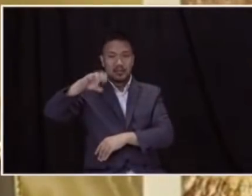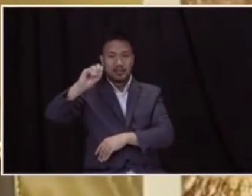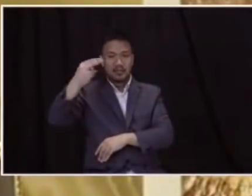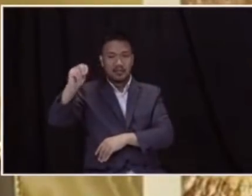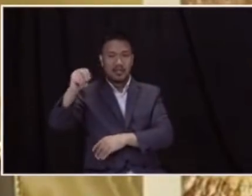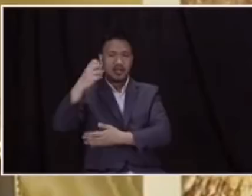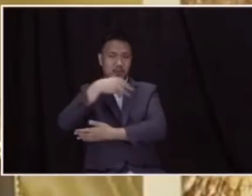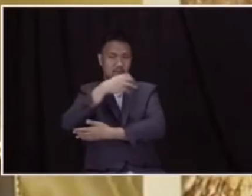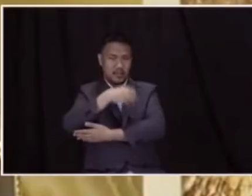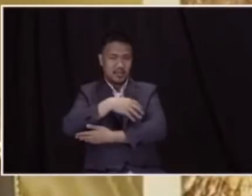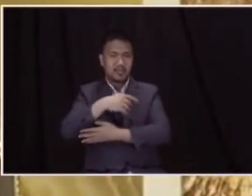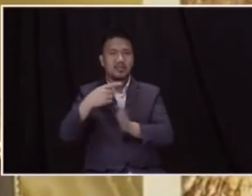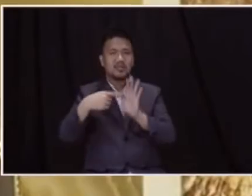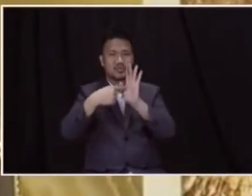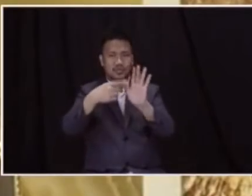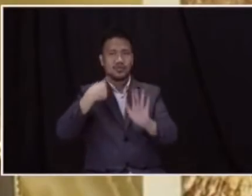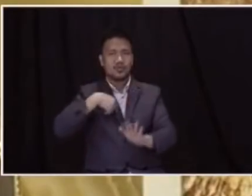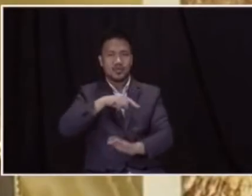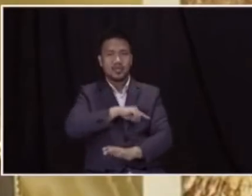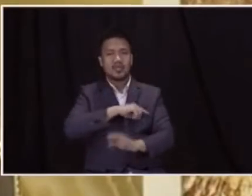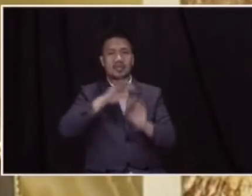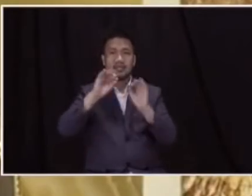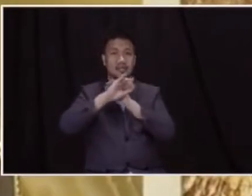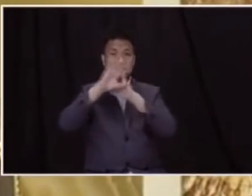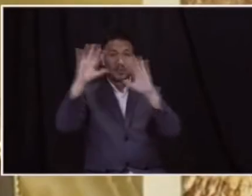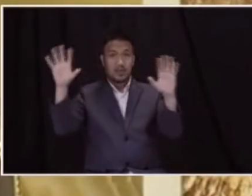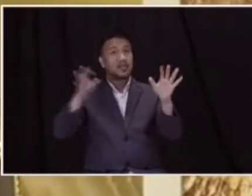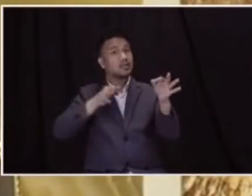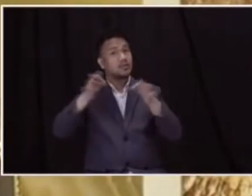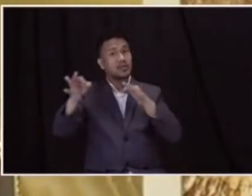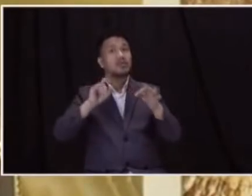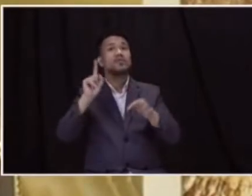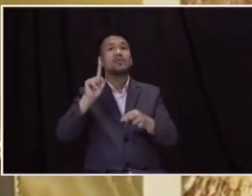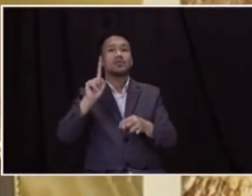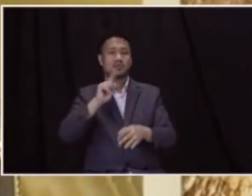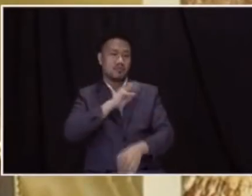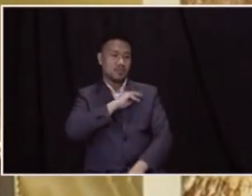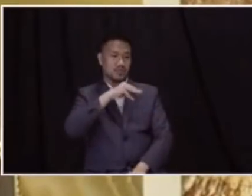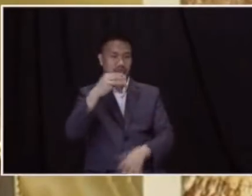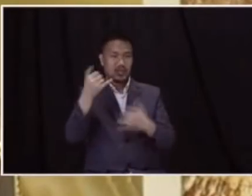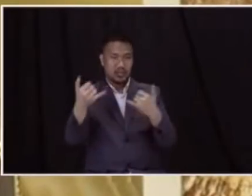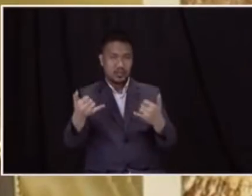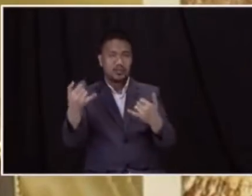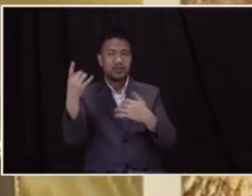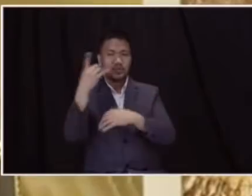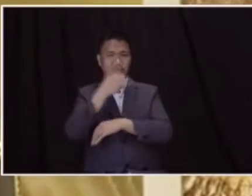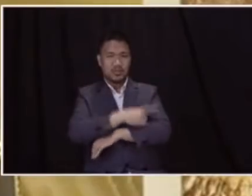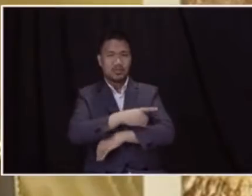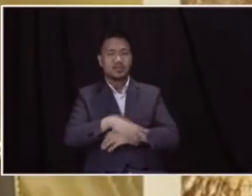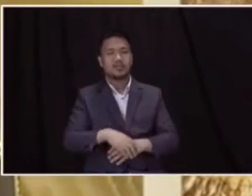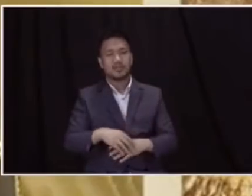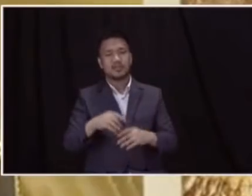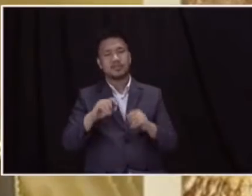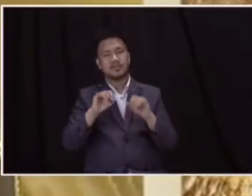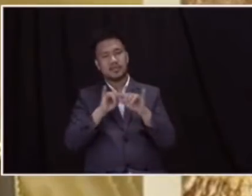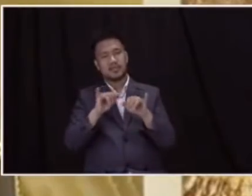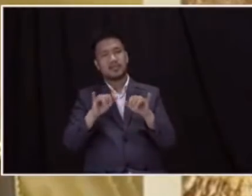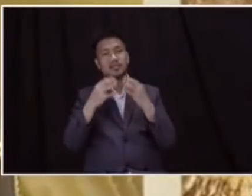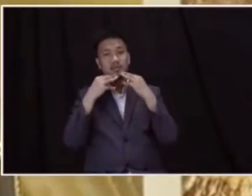mission, which brings me here with you today. As I have pointed out at the